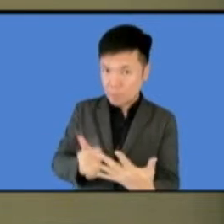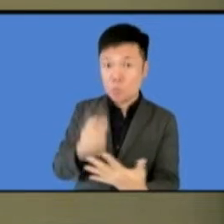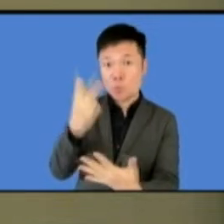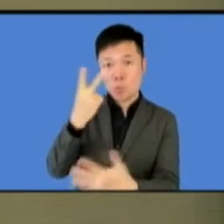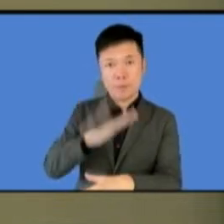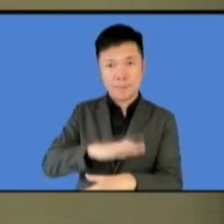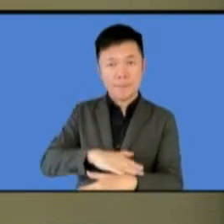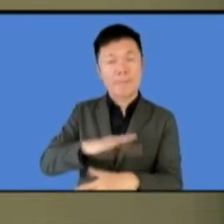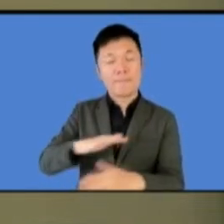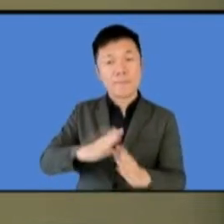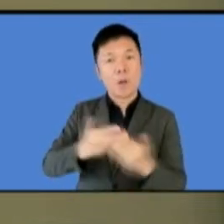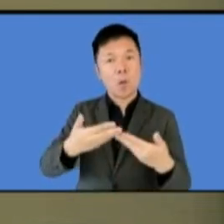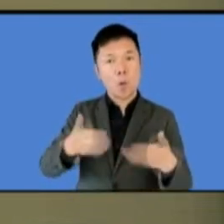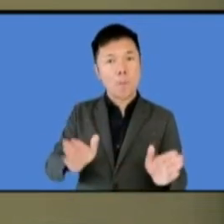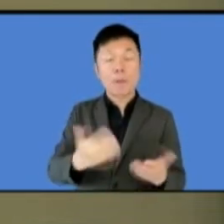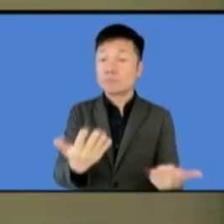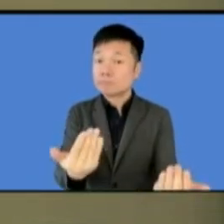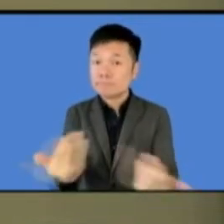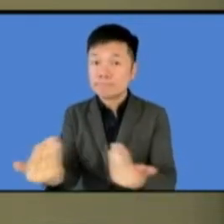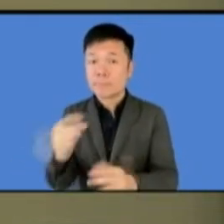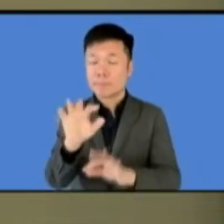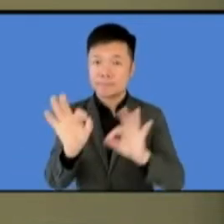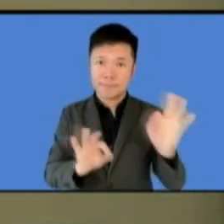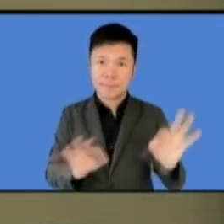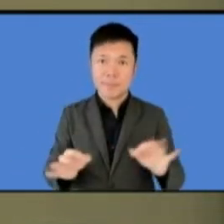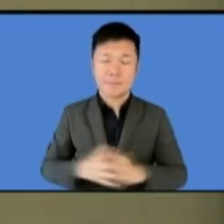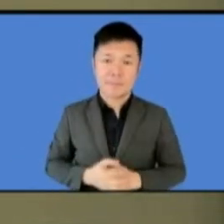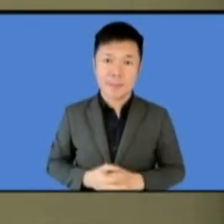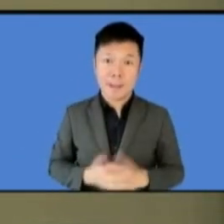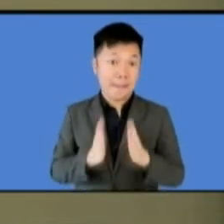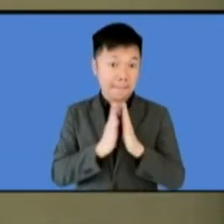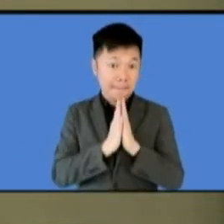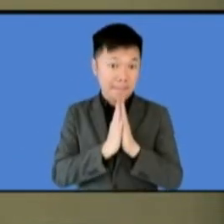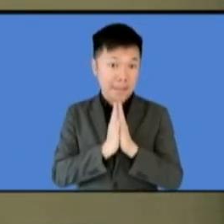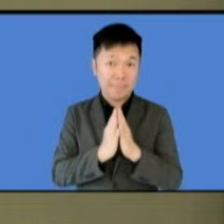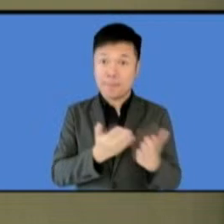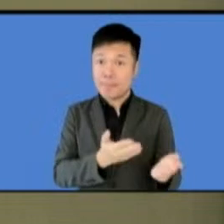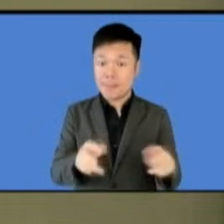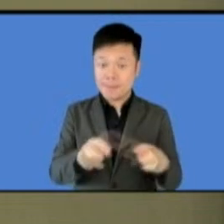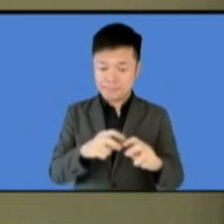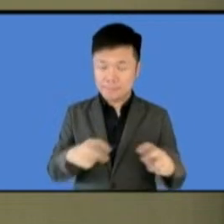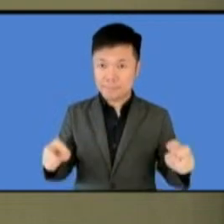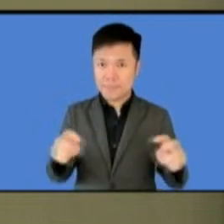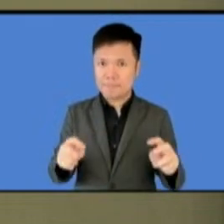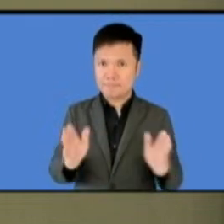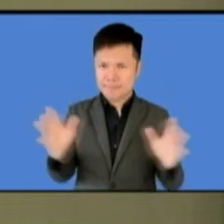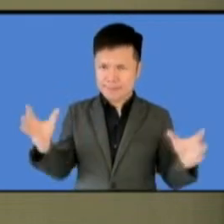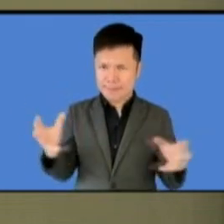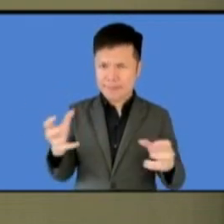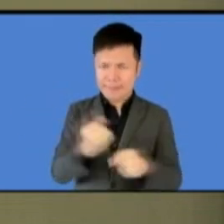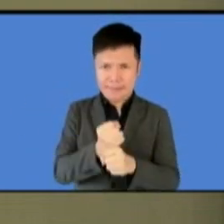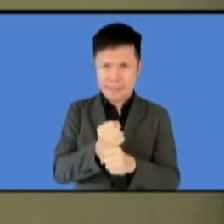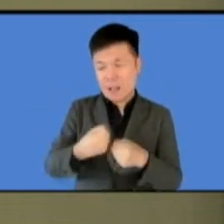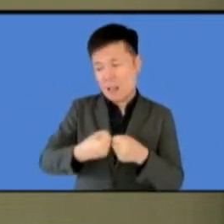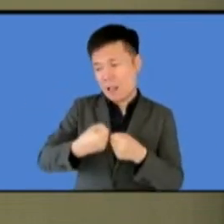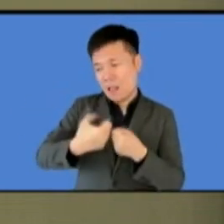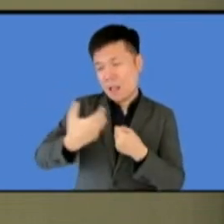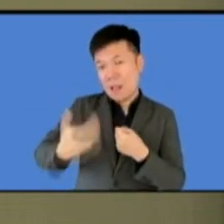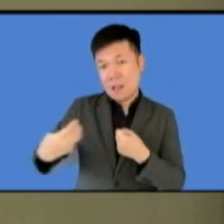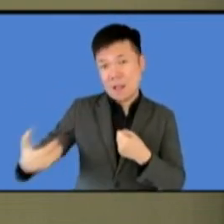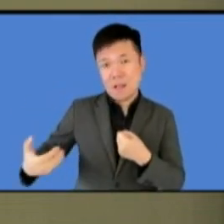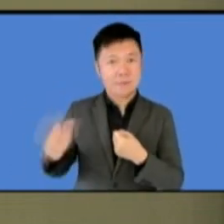floor. I kindly request that the panelists be very concise. For the first